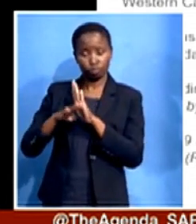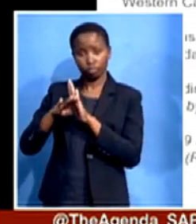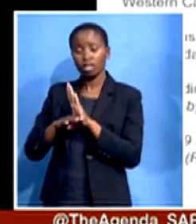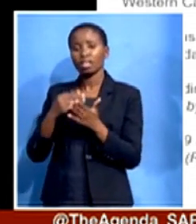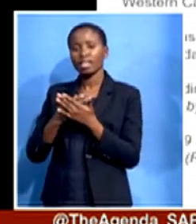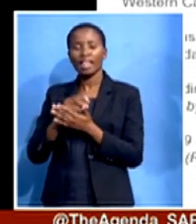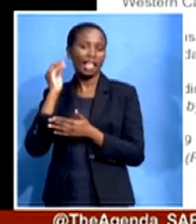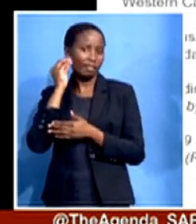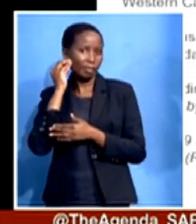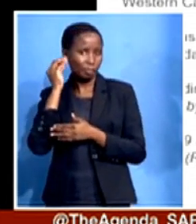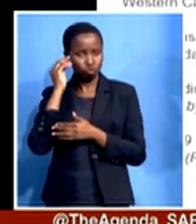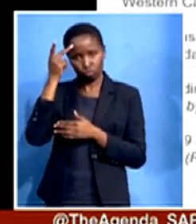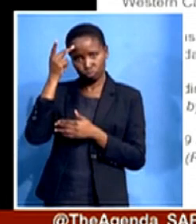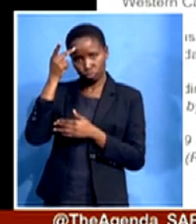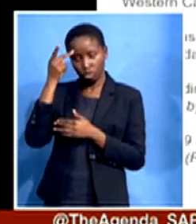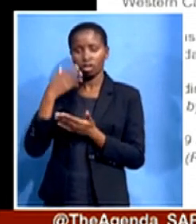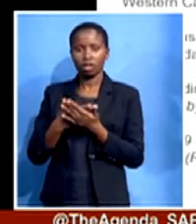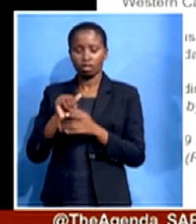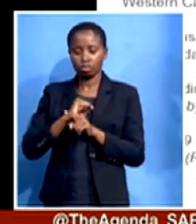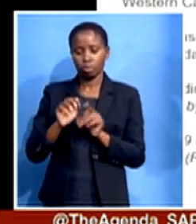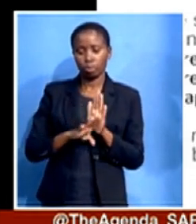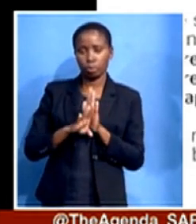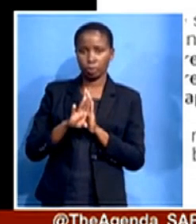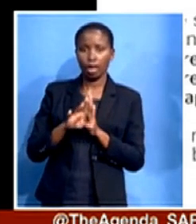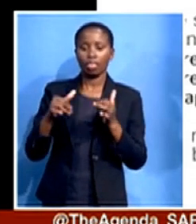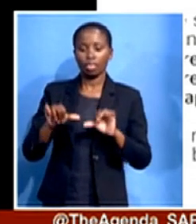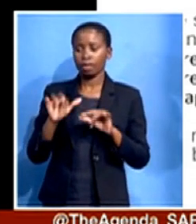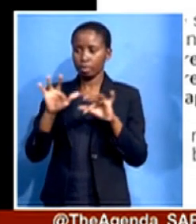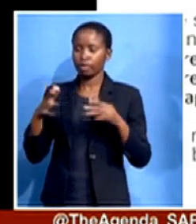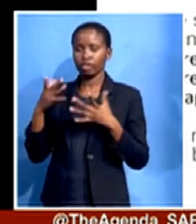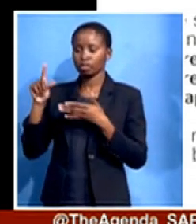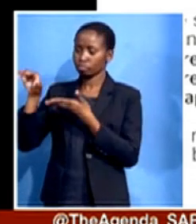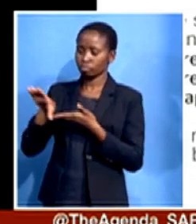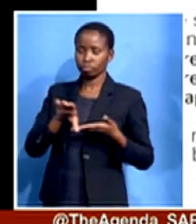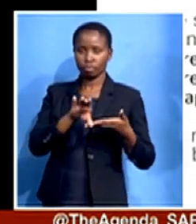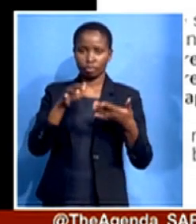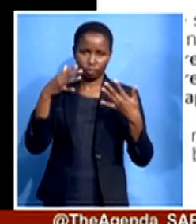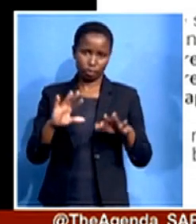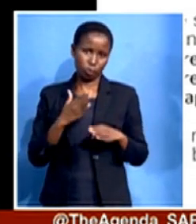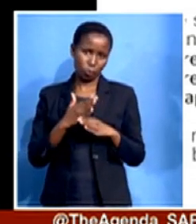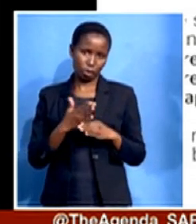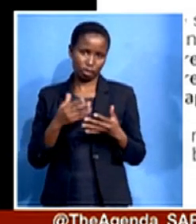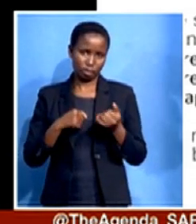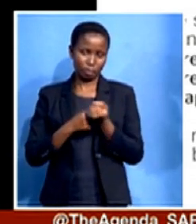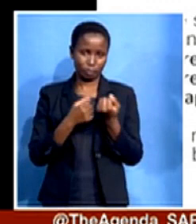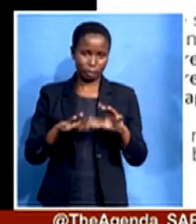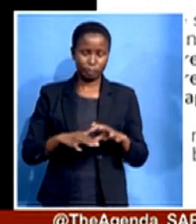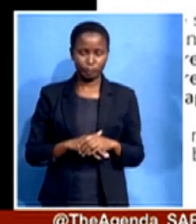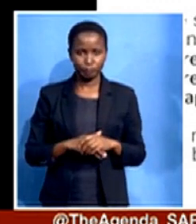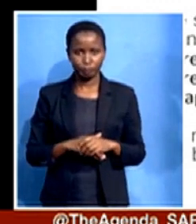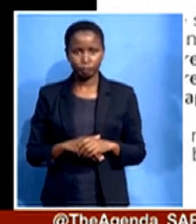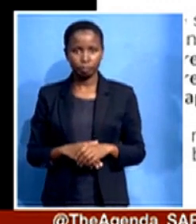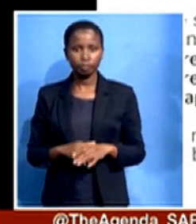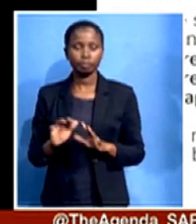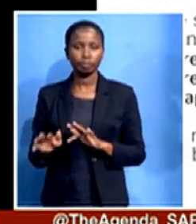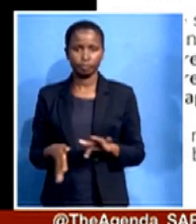some funders that supported this work going forward. What I think is one of the key outcomes